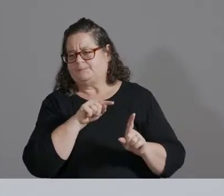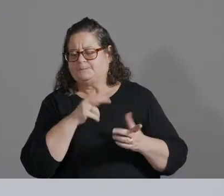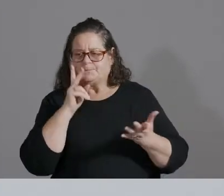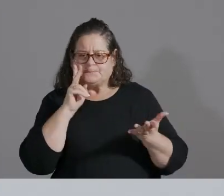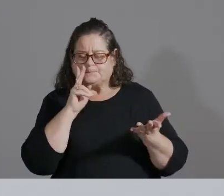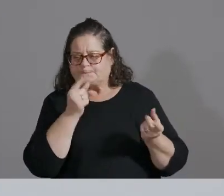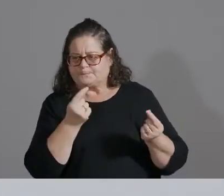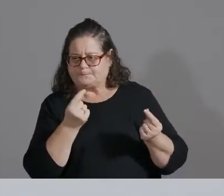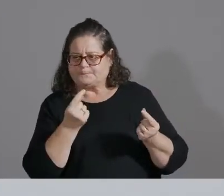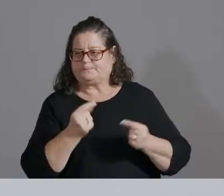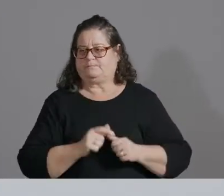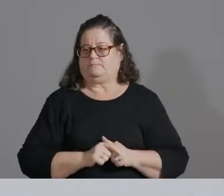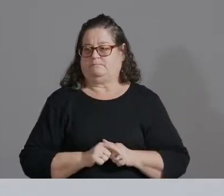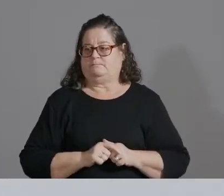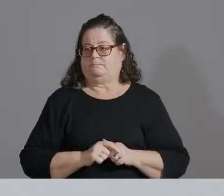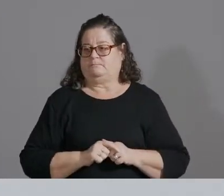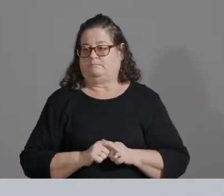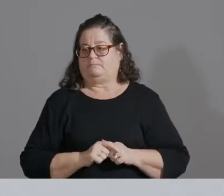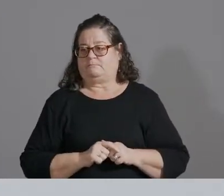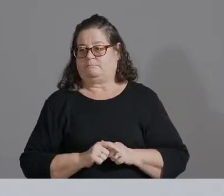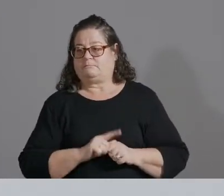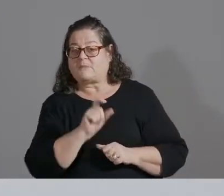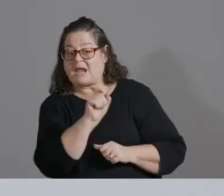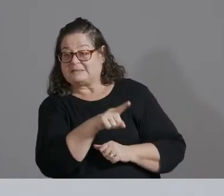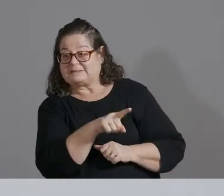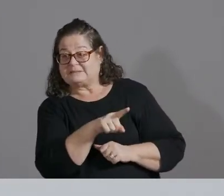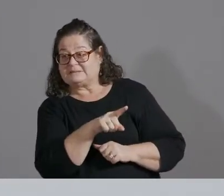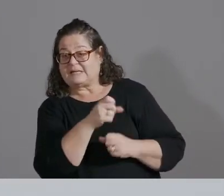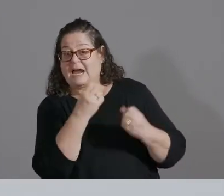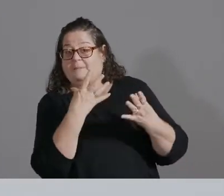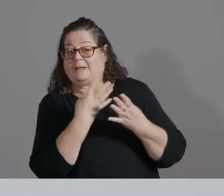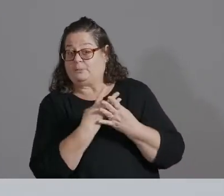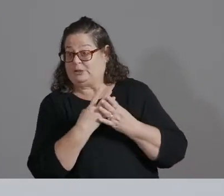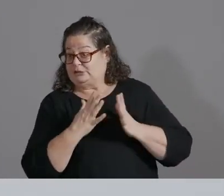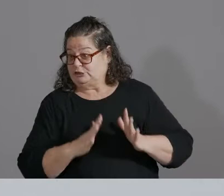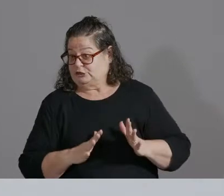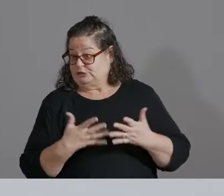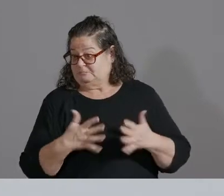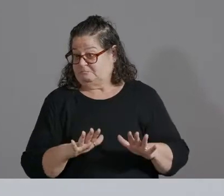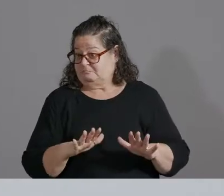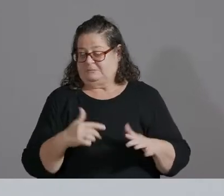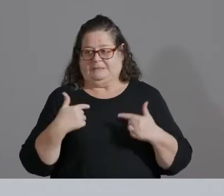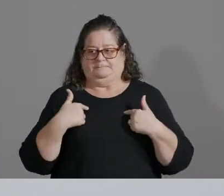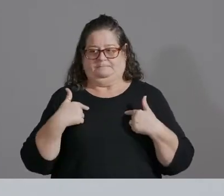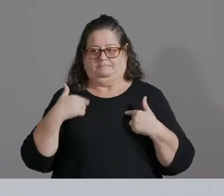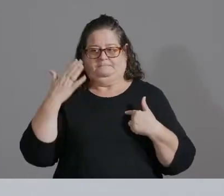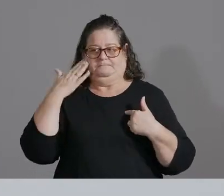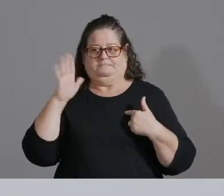of the prisoners. The only reason I say that is I don't know how many of them, because right now